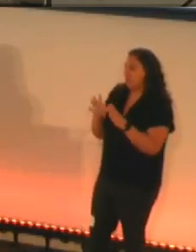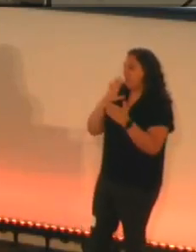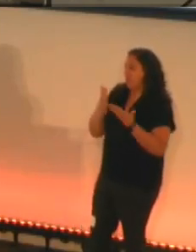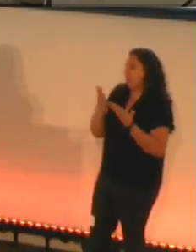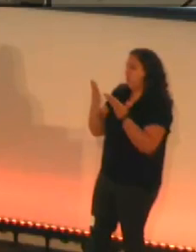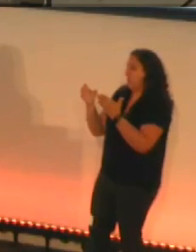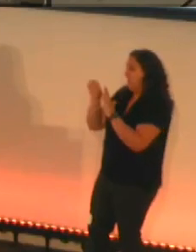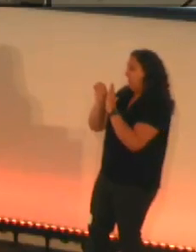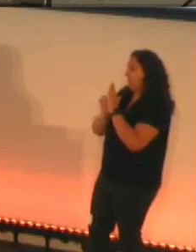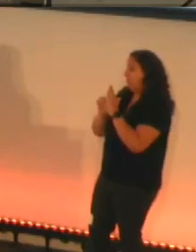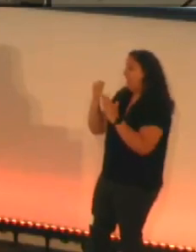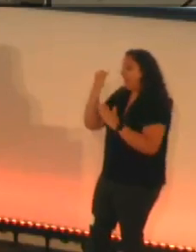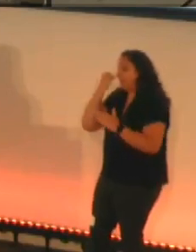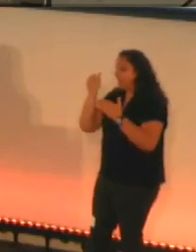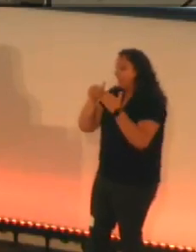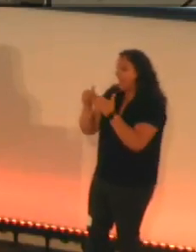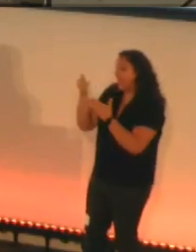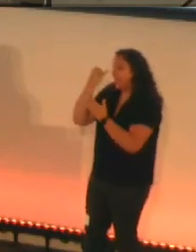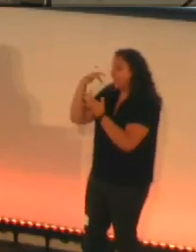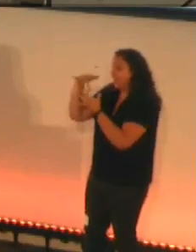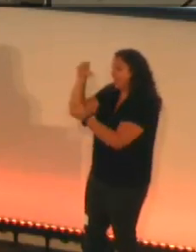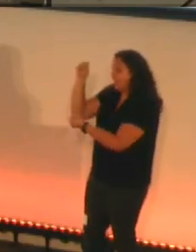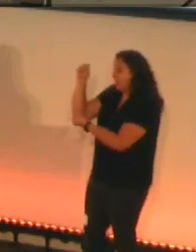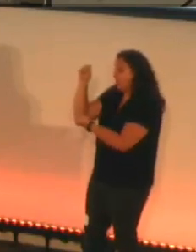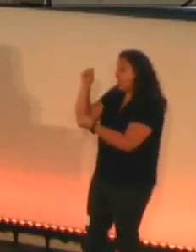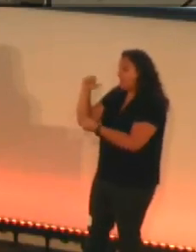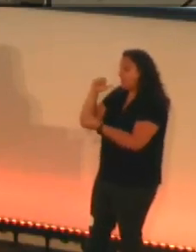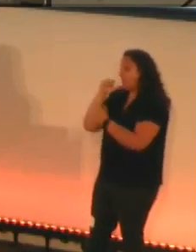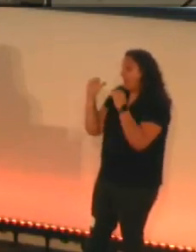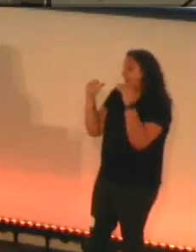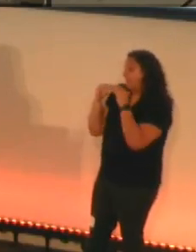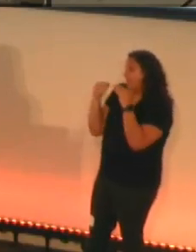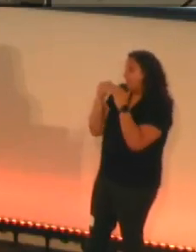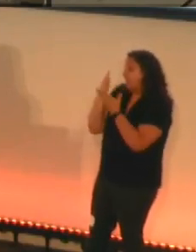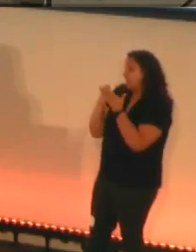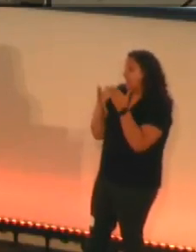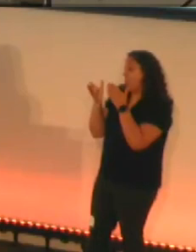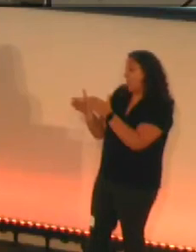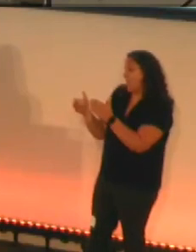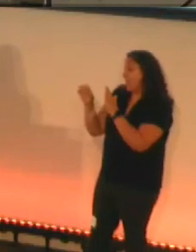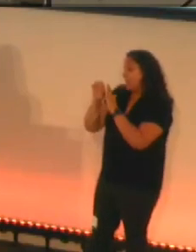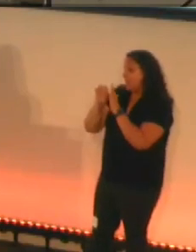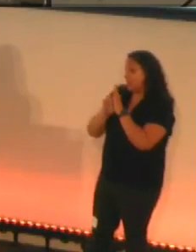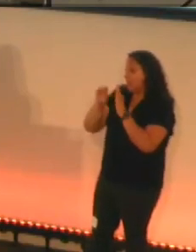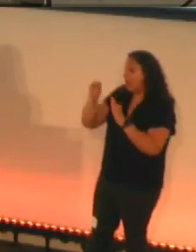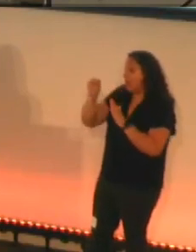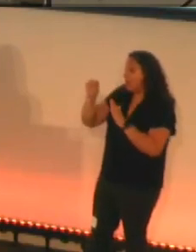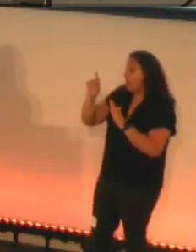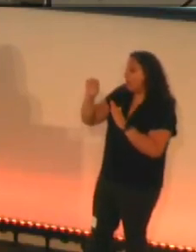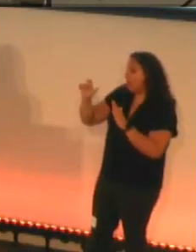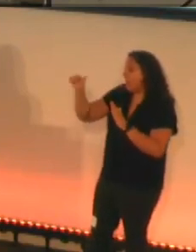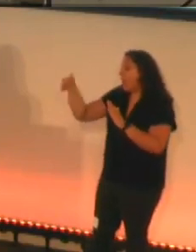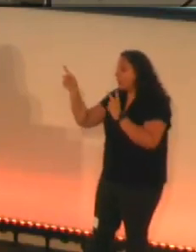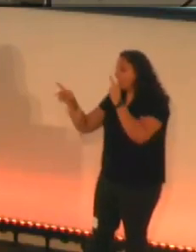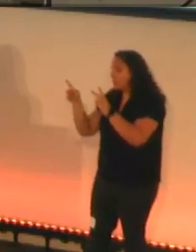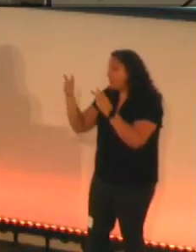for that. It's like, if the guide is invisible, is that unfair in some way? Is that creating an ethical or moral dilemma that other people in a virtual